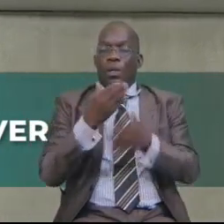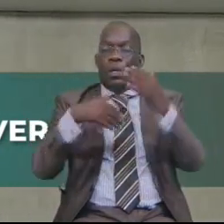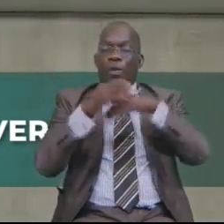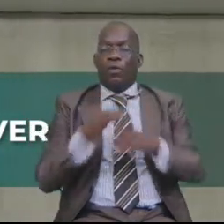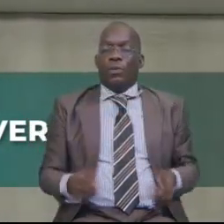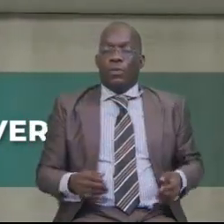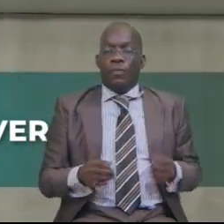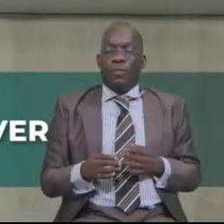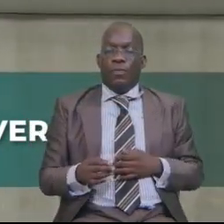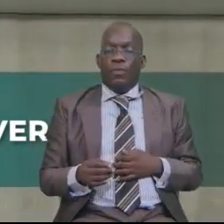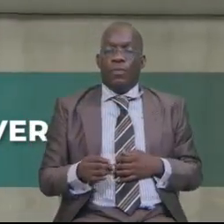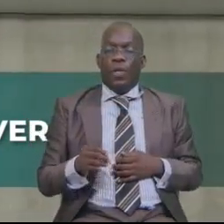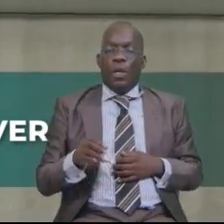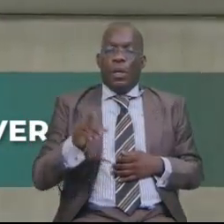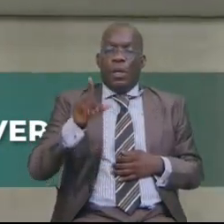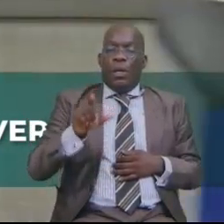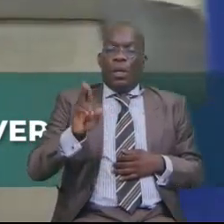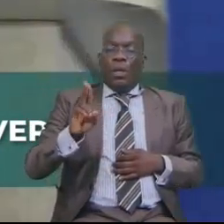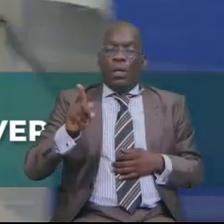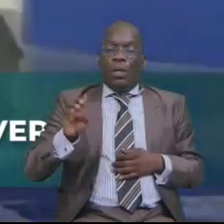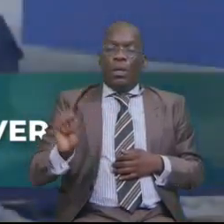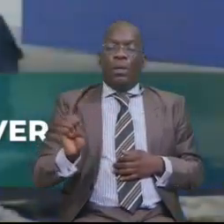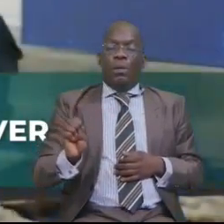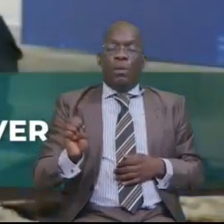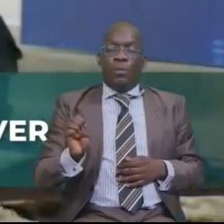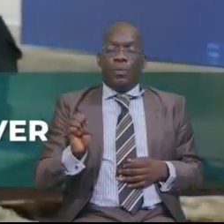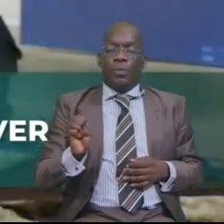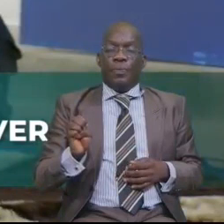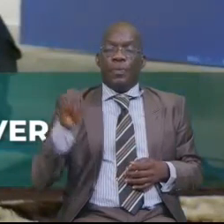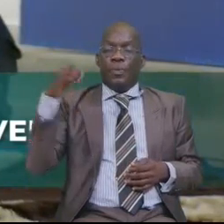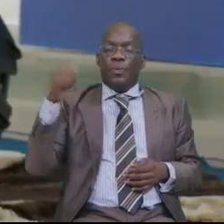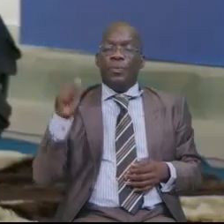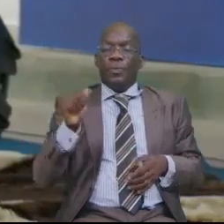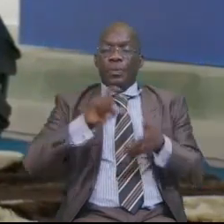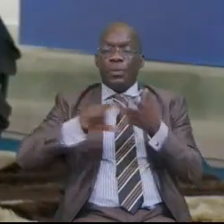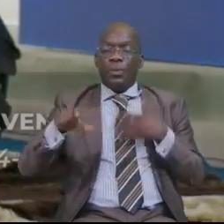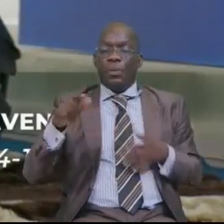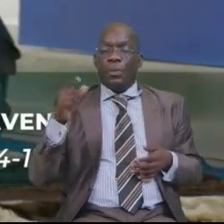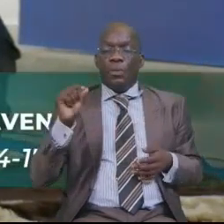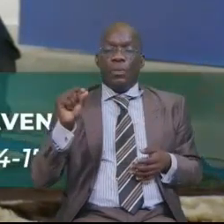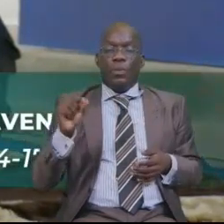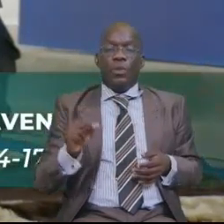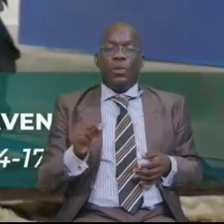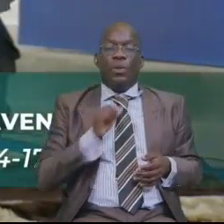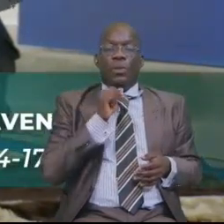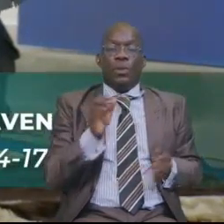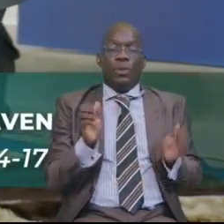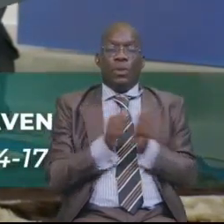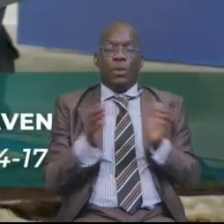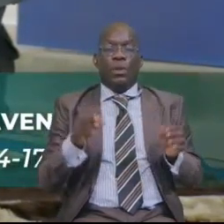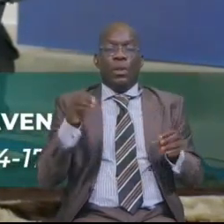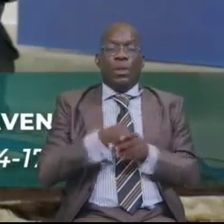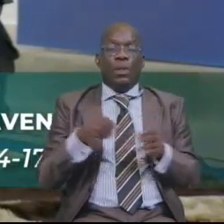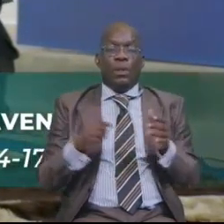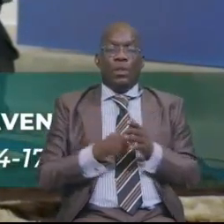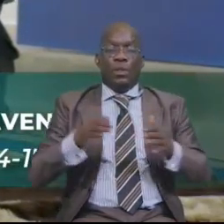Luke chapter 10, reading from verse 20, it says, notwithstanding in this, rejoice